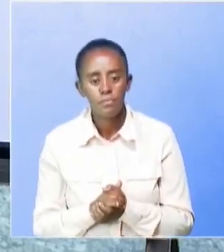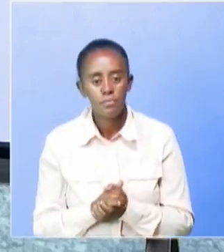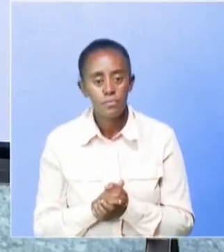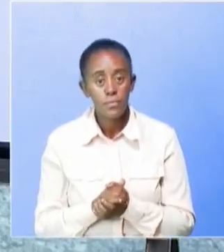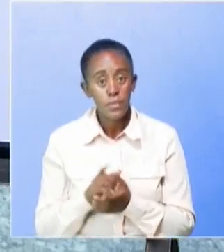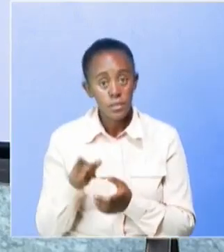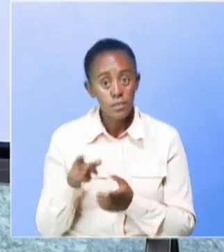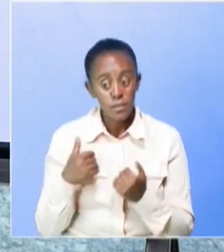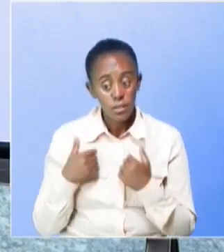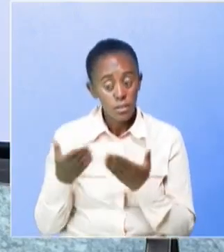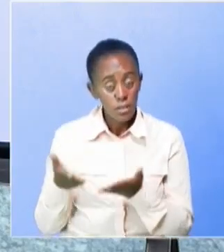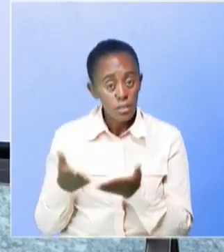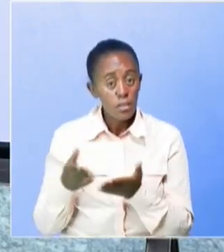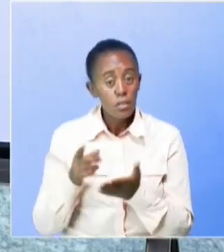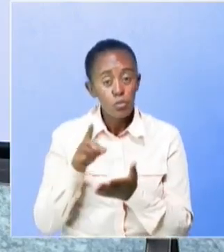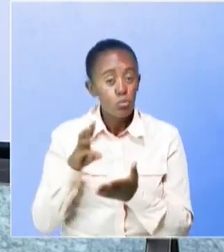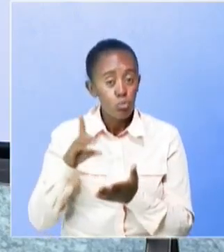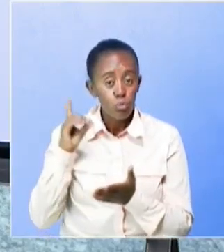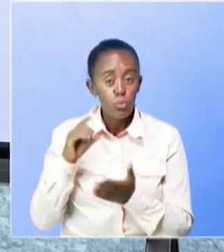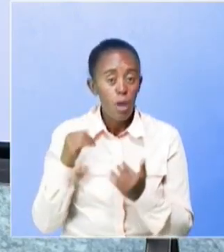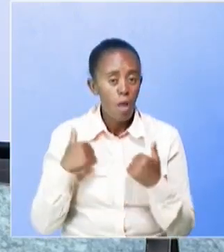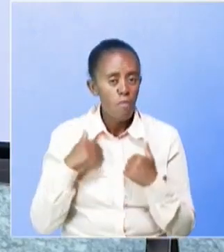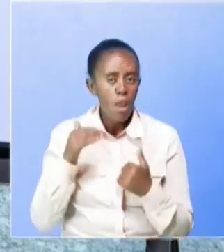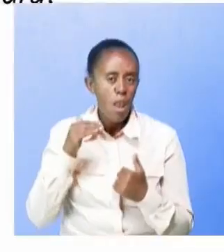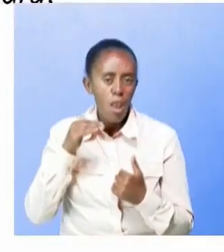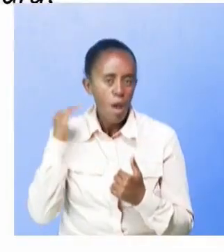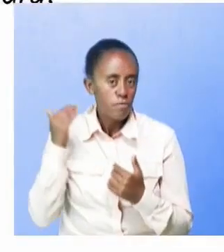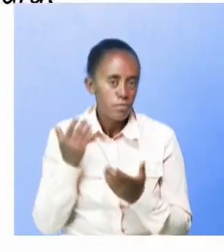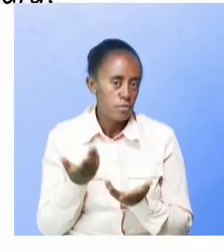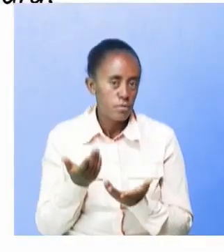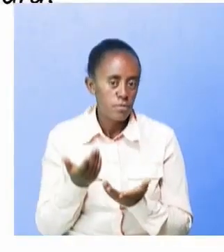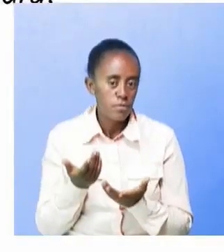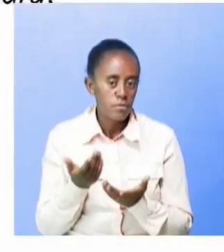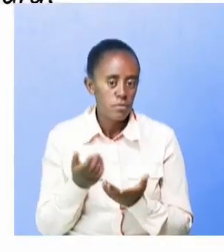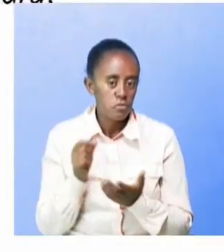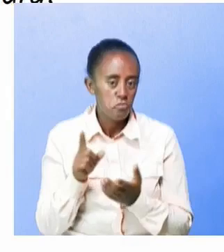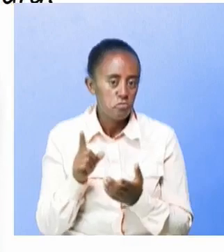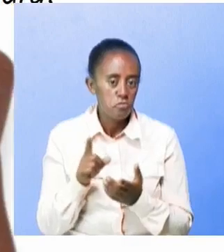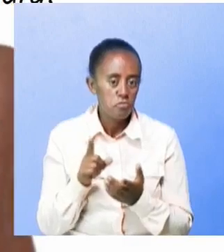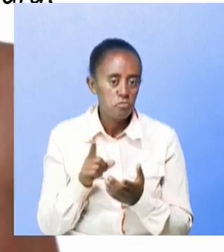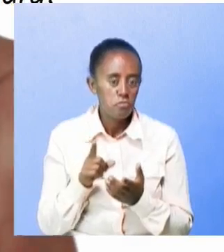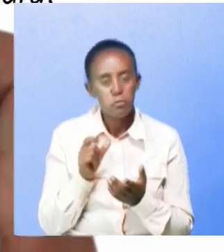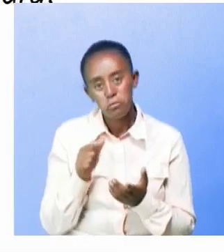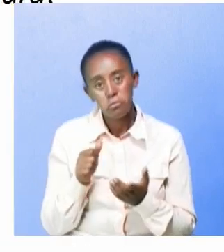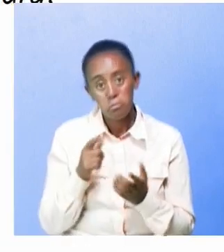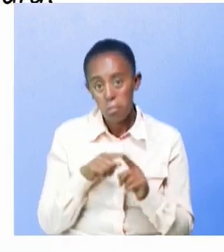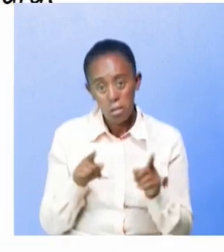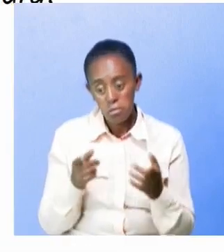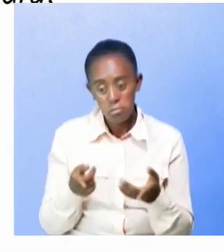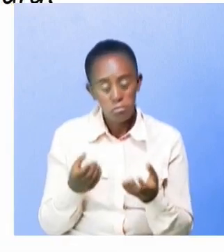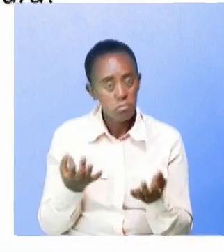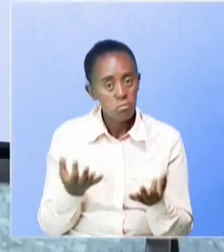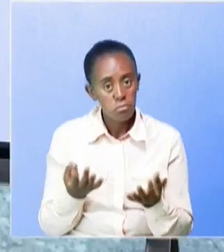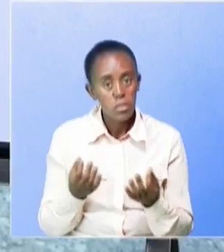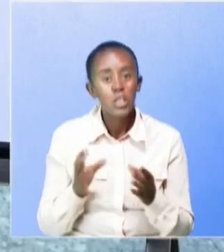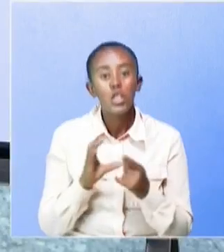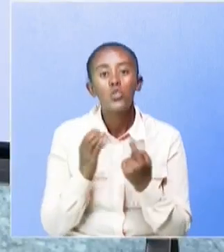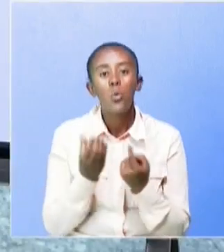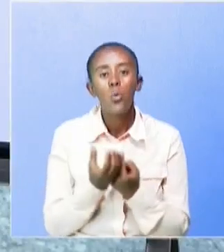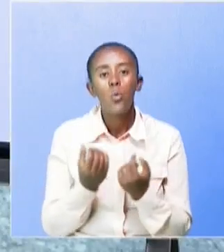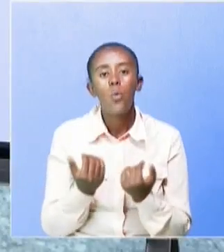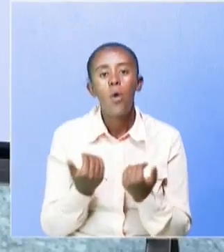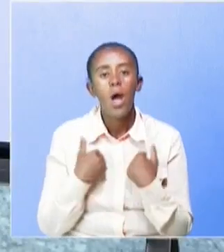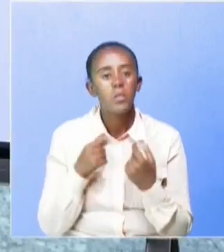If she had been here, she would have laughed so hard. But is she here? She is not. So the situation has